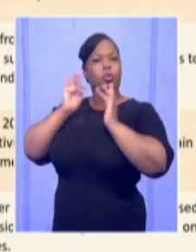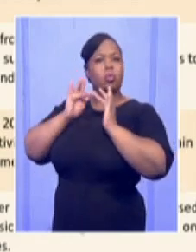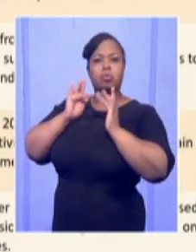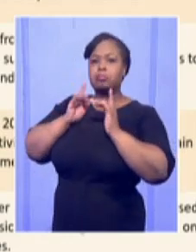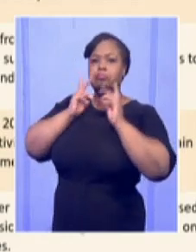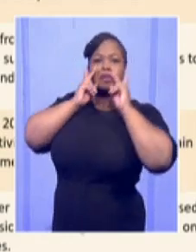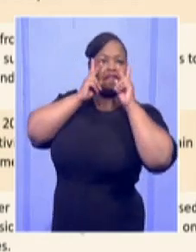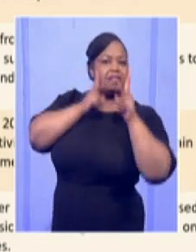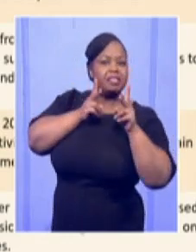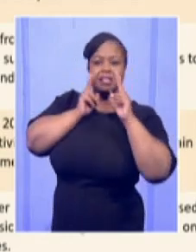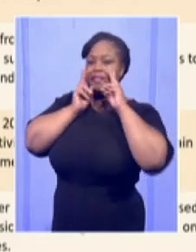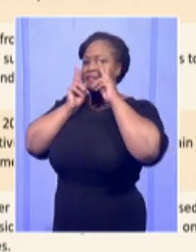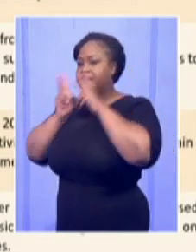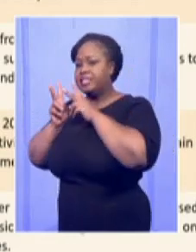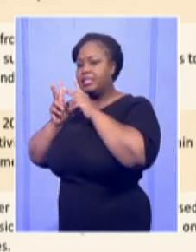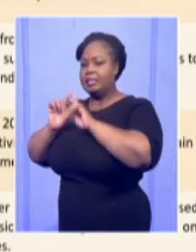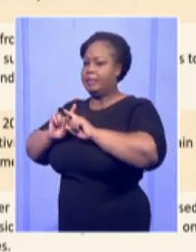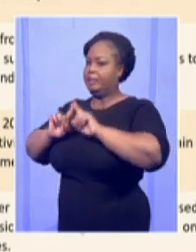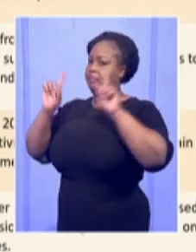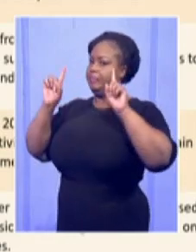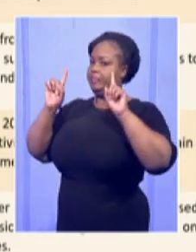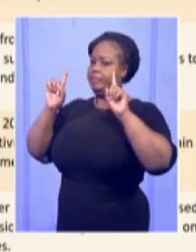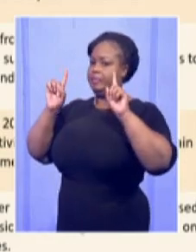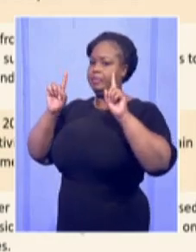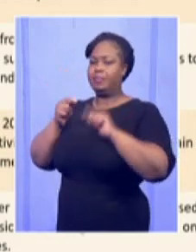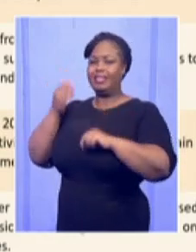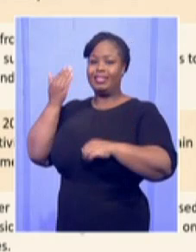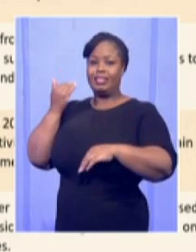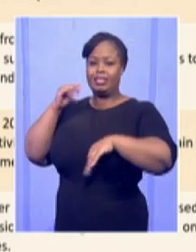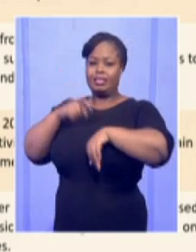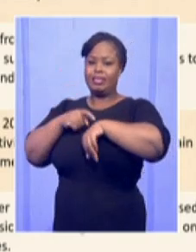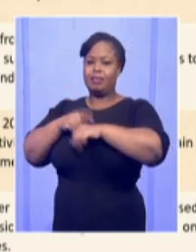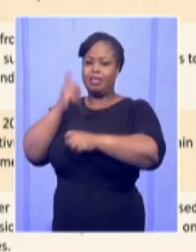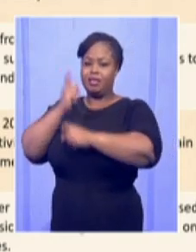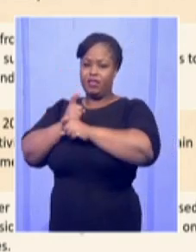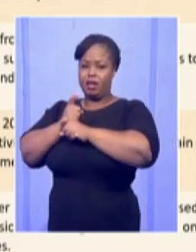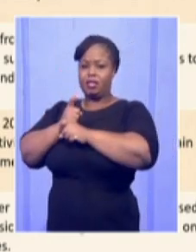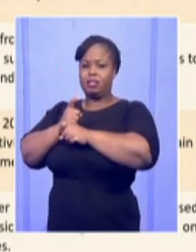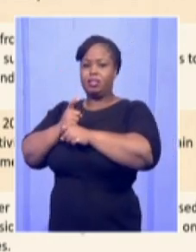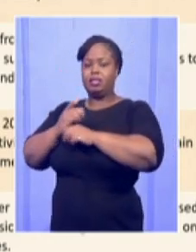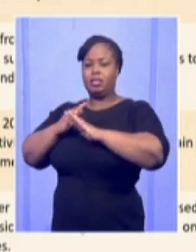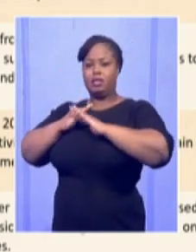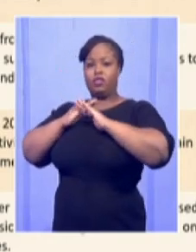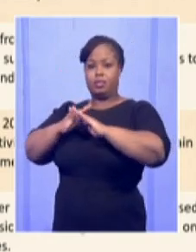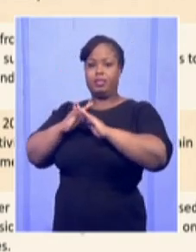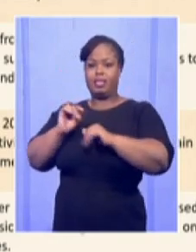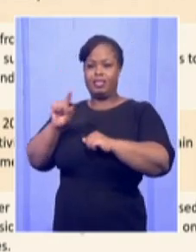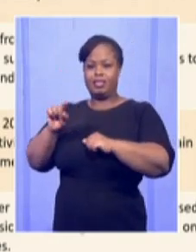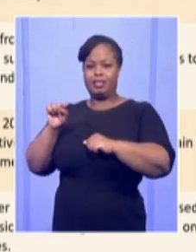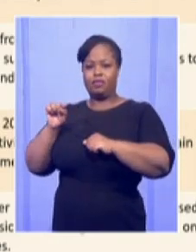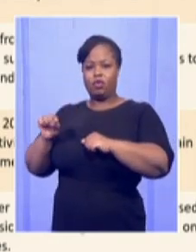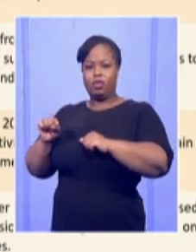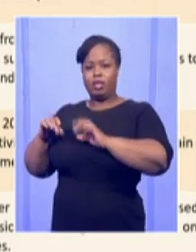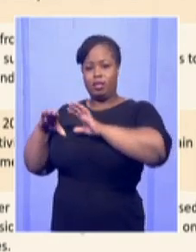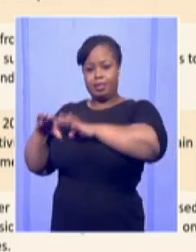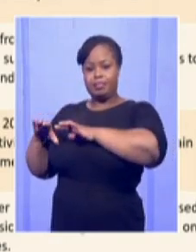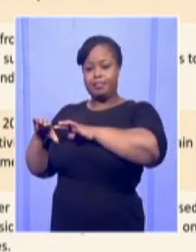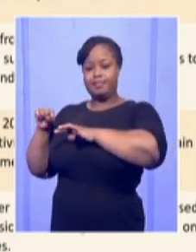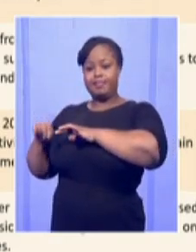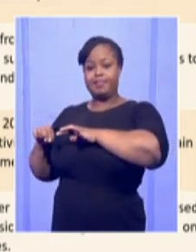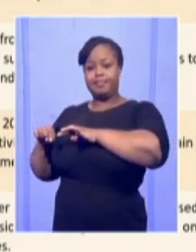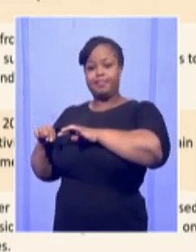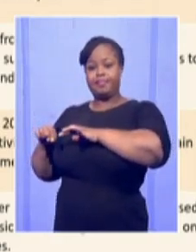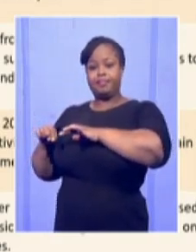your neighbors. It was a very difficult time. Then we move now to mitigations. These steps, these stages, actually,